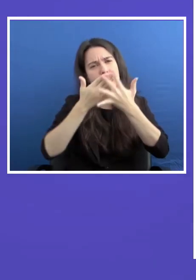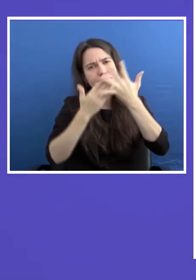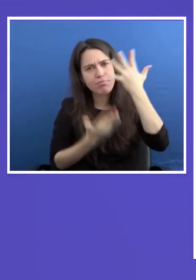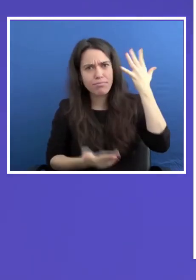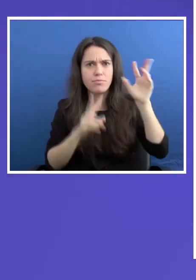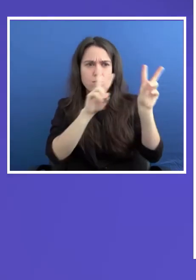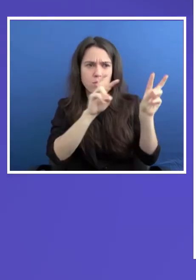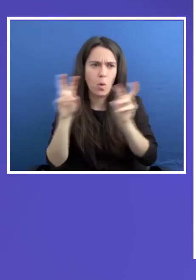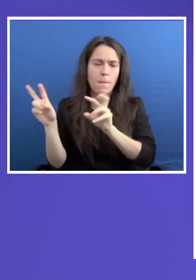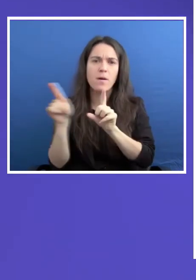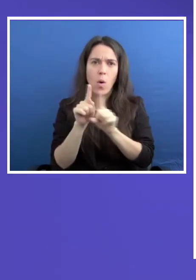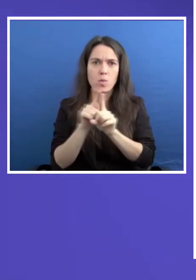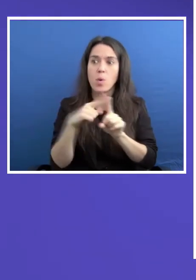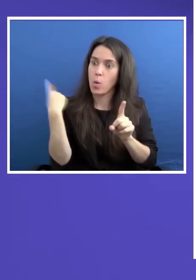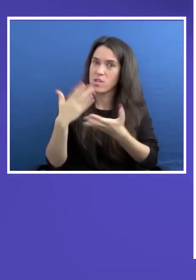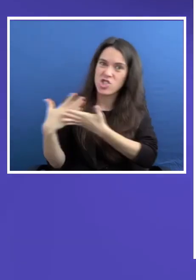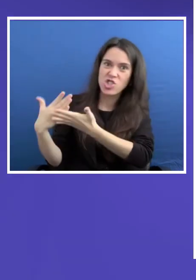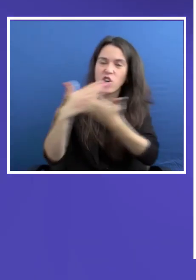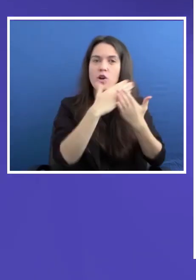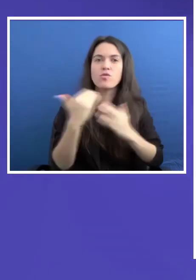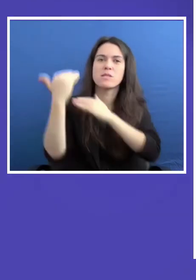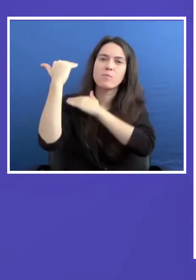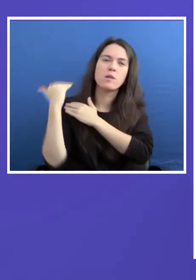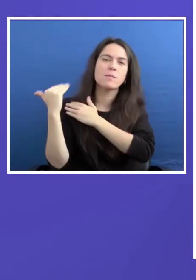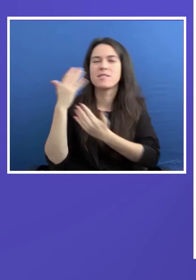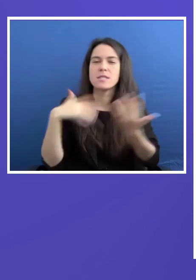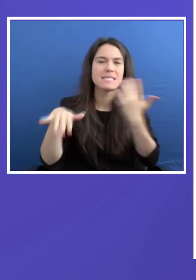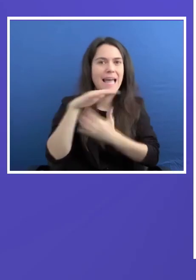parts of the society to stand for more